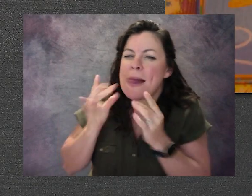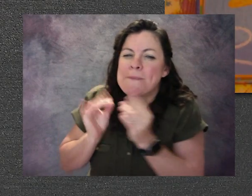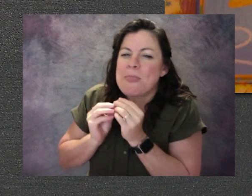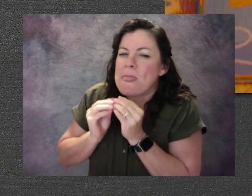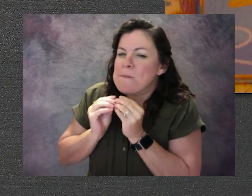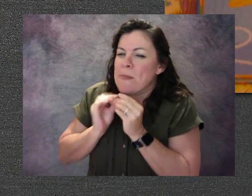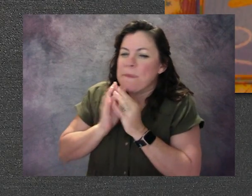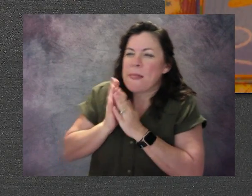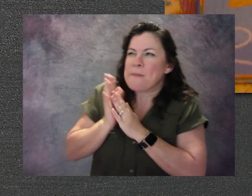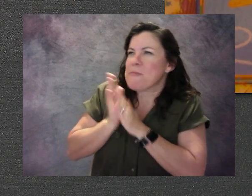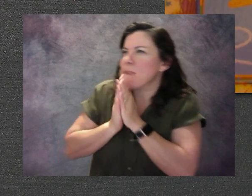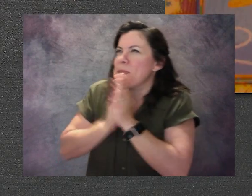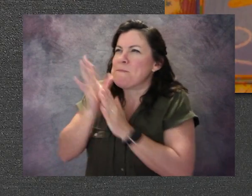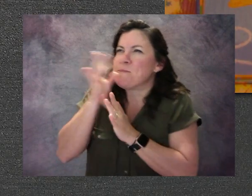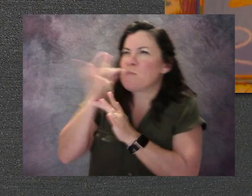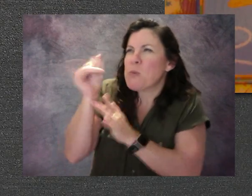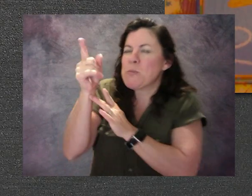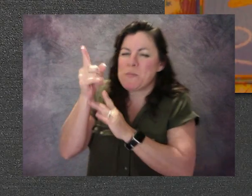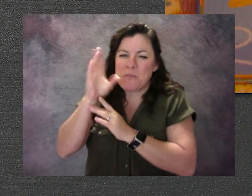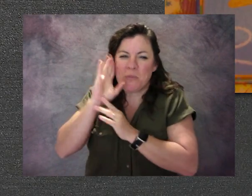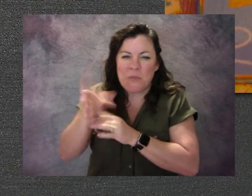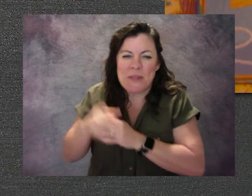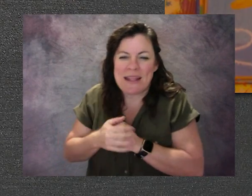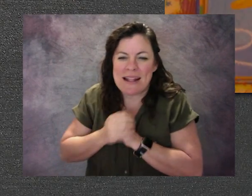and forever. Uh-oh.